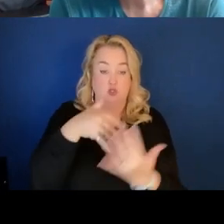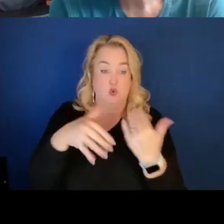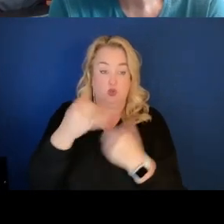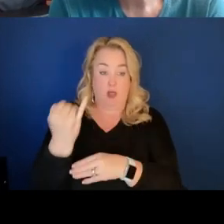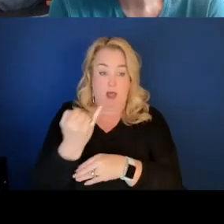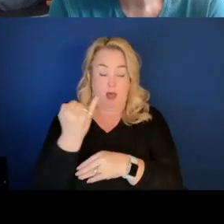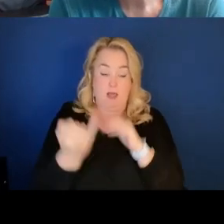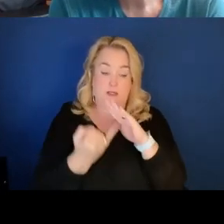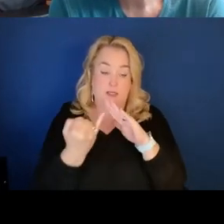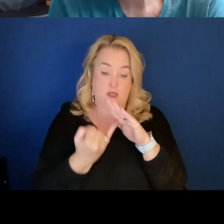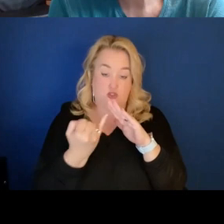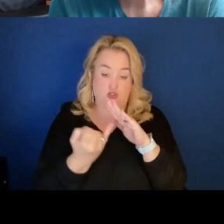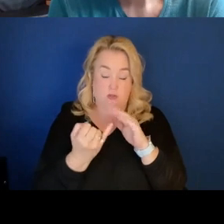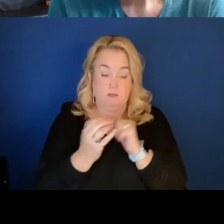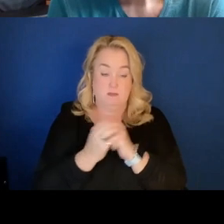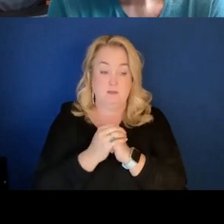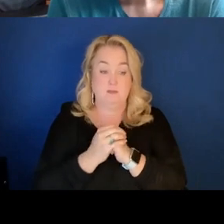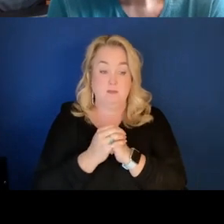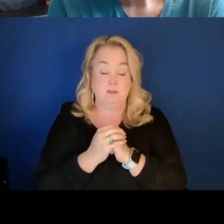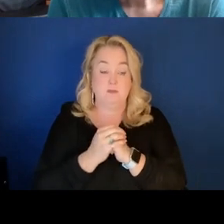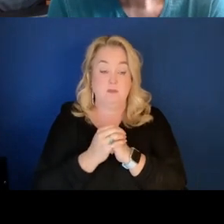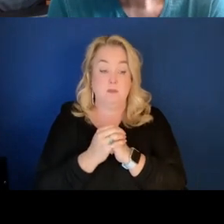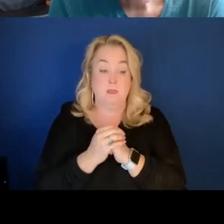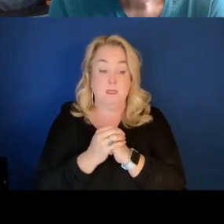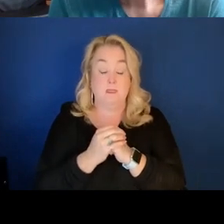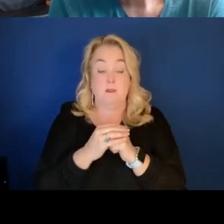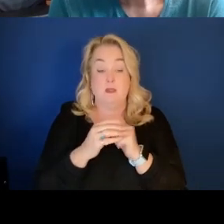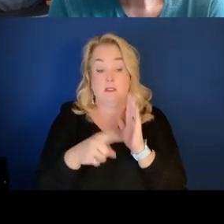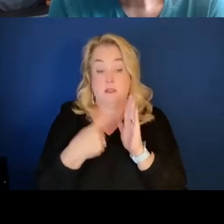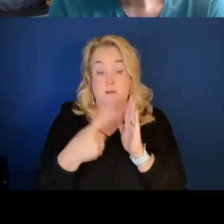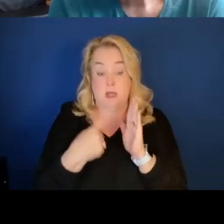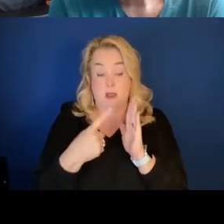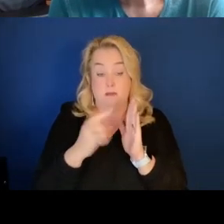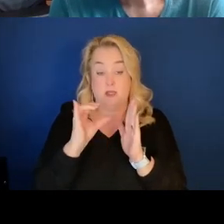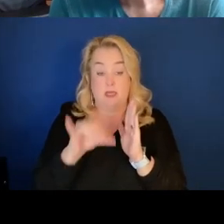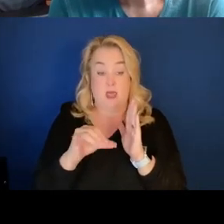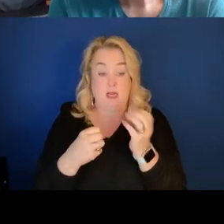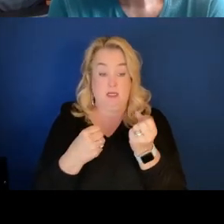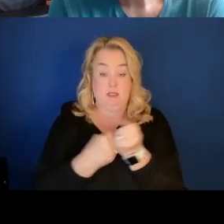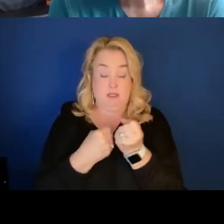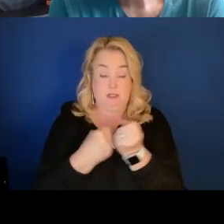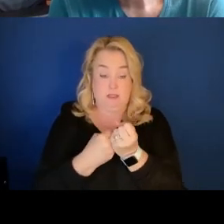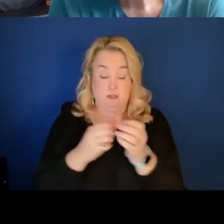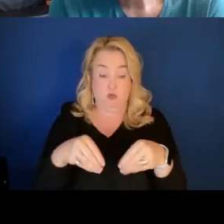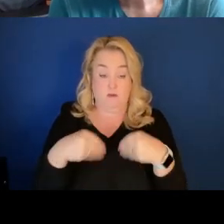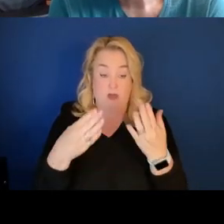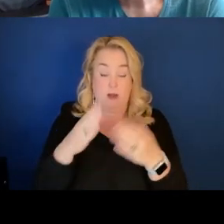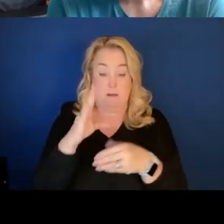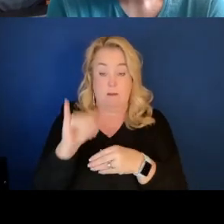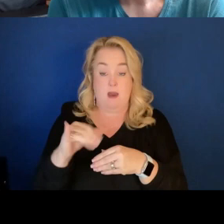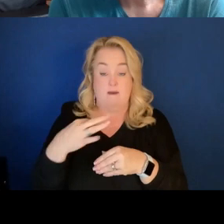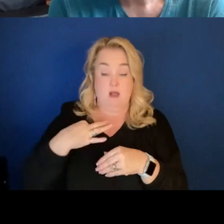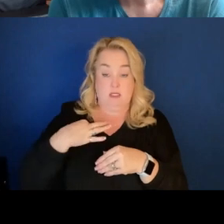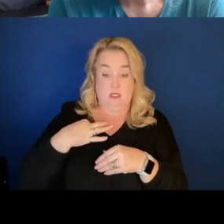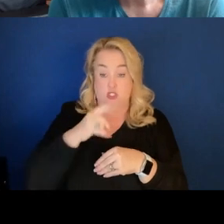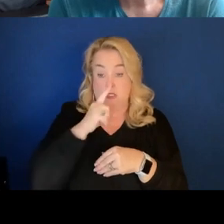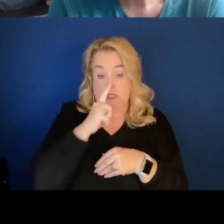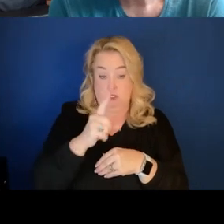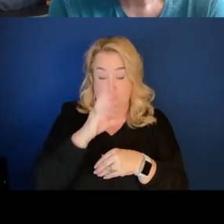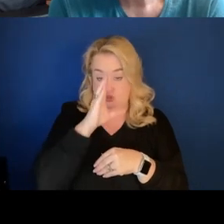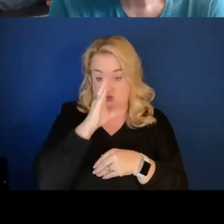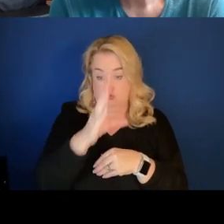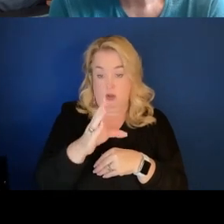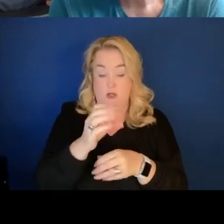isolation related to being a caregiver. Often the assistance provided by community care corps volunteers is directed to the